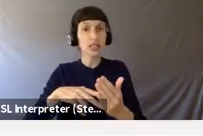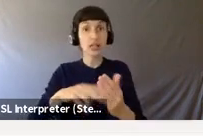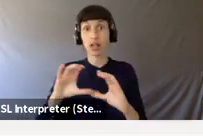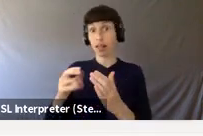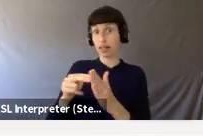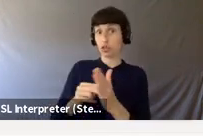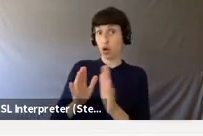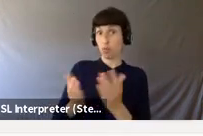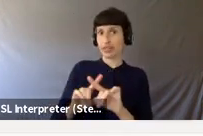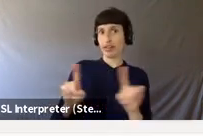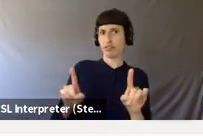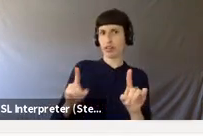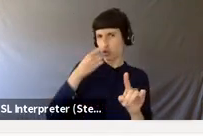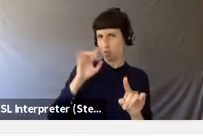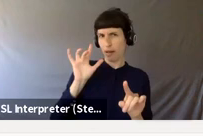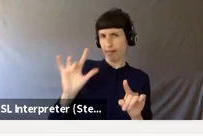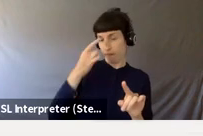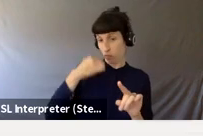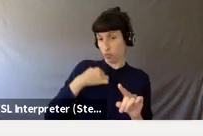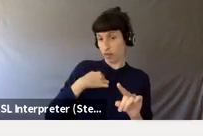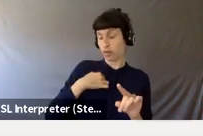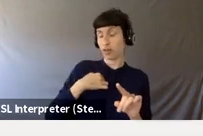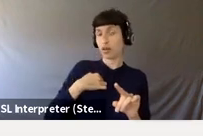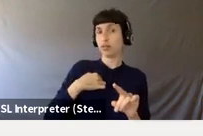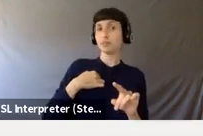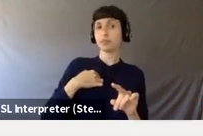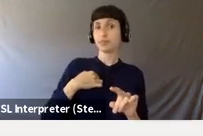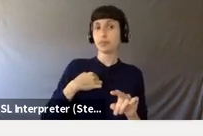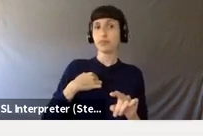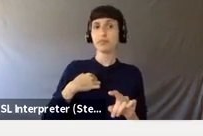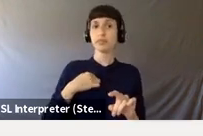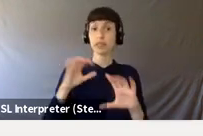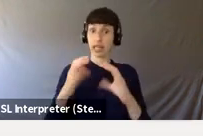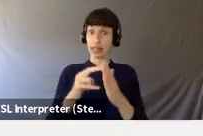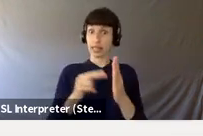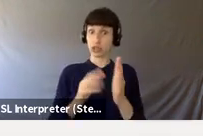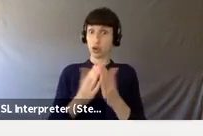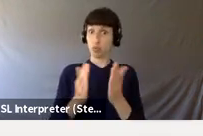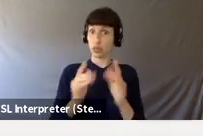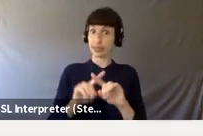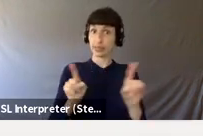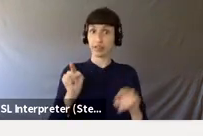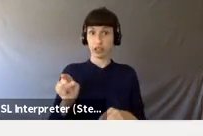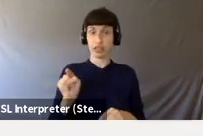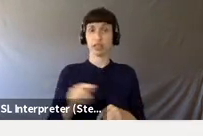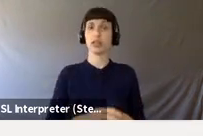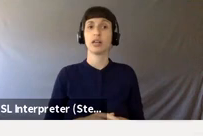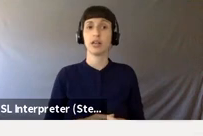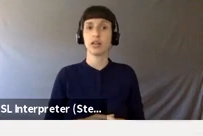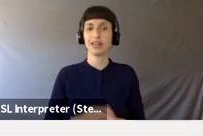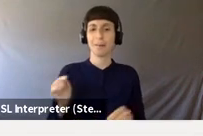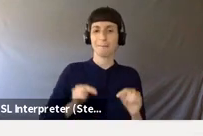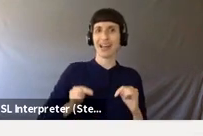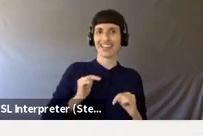you click on that for me, Jeff? Class notebook, yep. You click on the class notebook, and if we can get back to the page